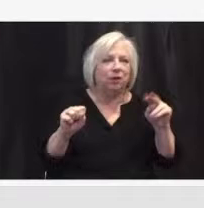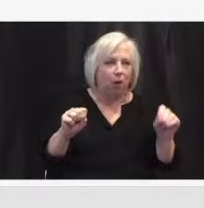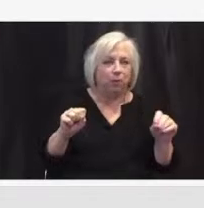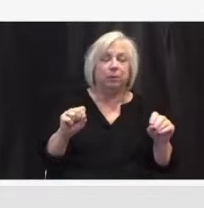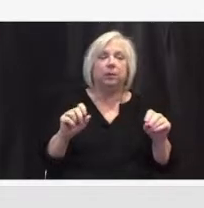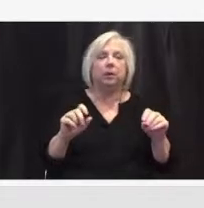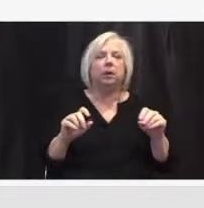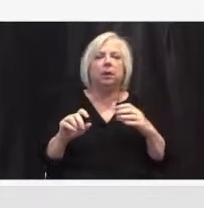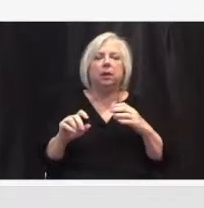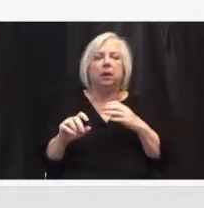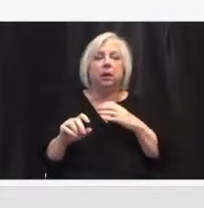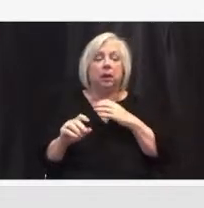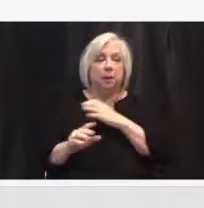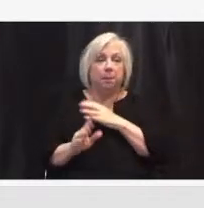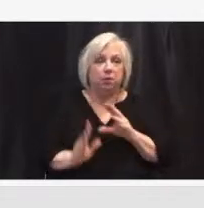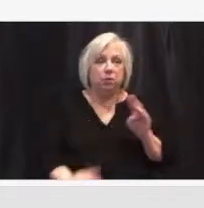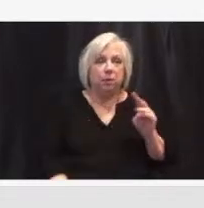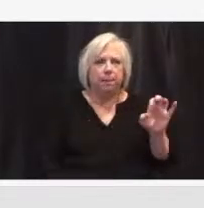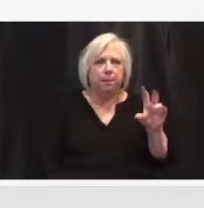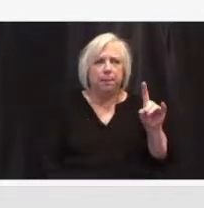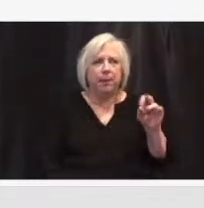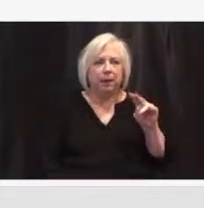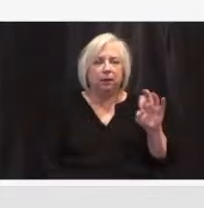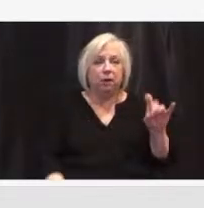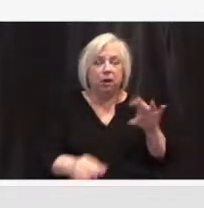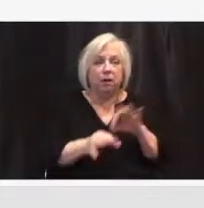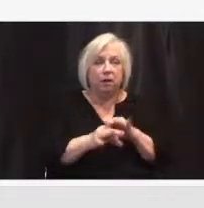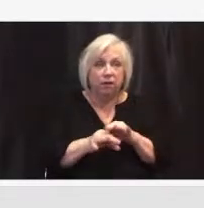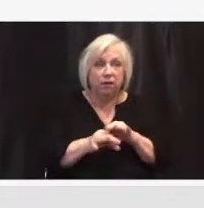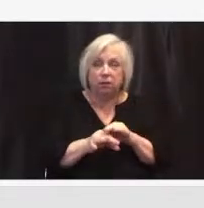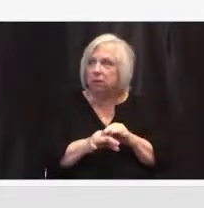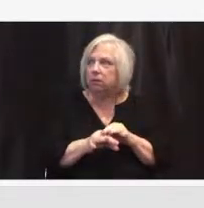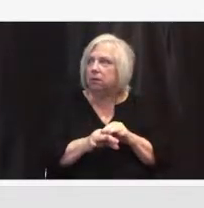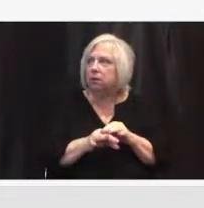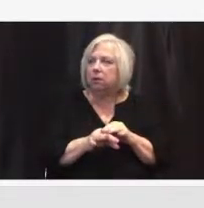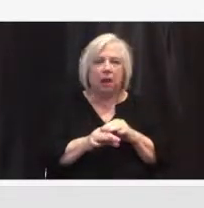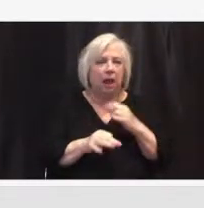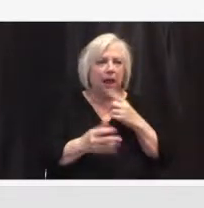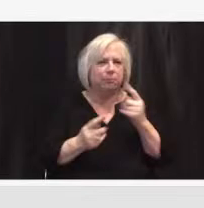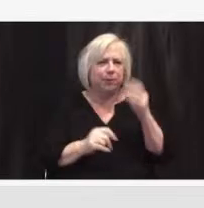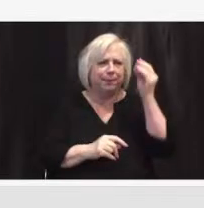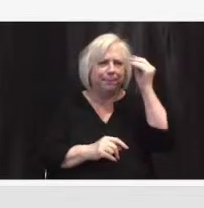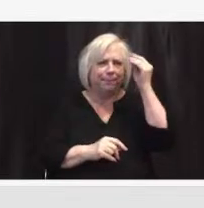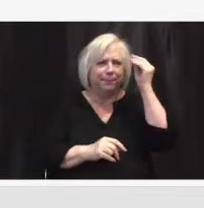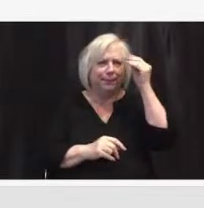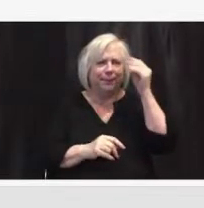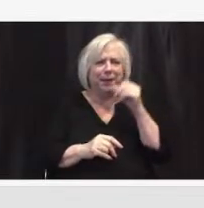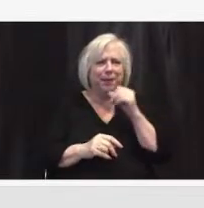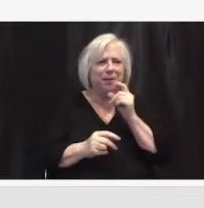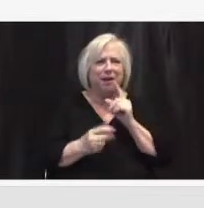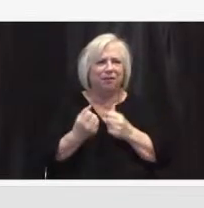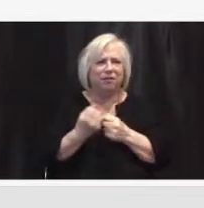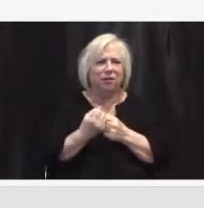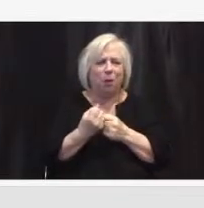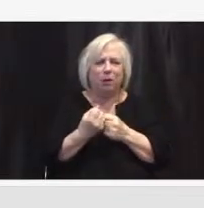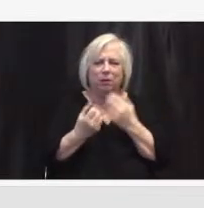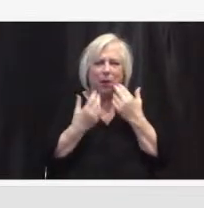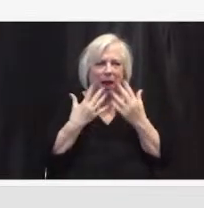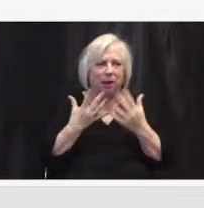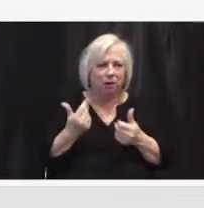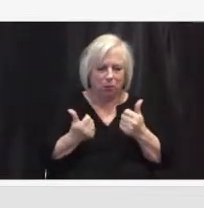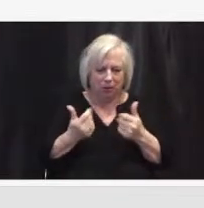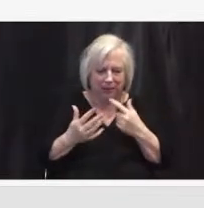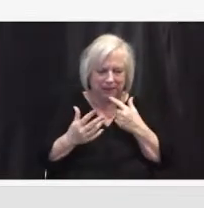Commissioner McDonald, how do you vote on item 2? I'm trying to think. I'm not for it, so I don't know